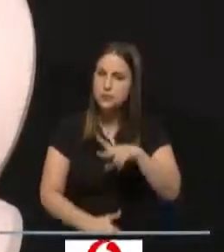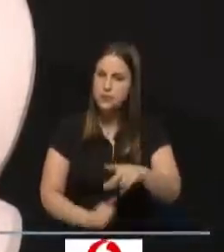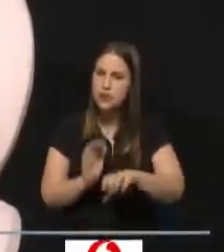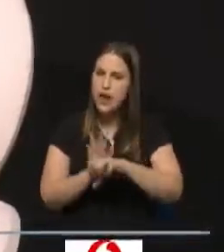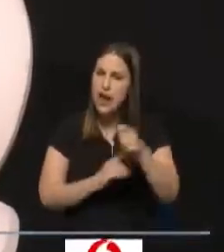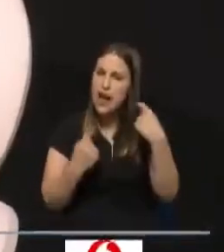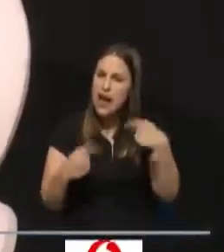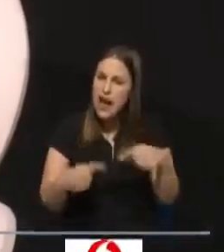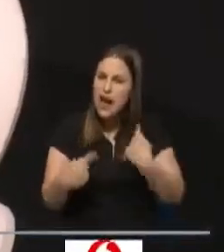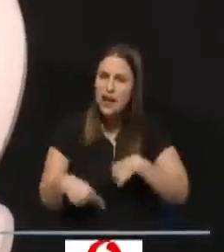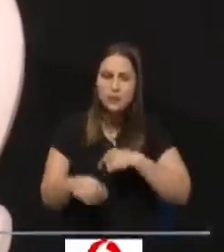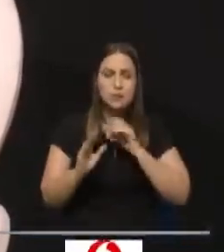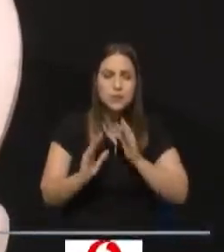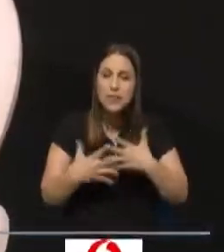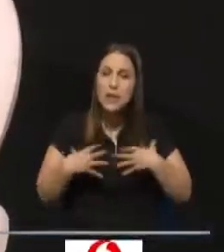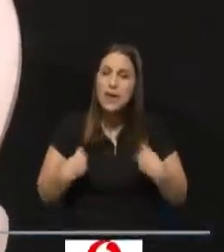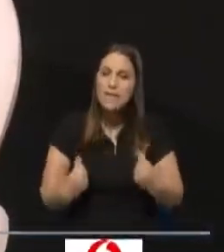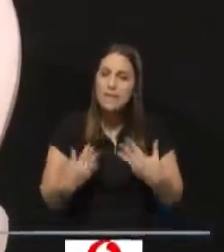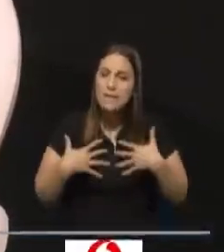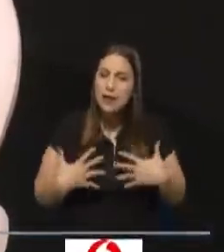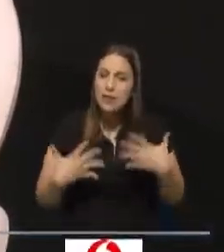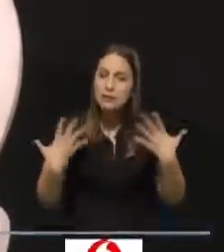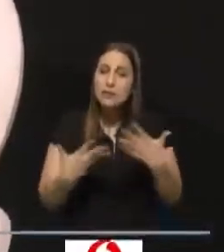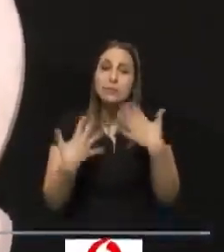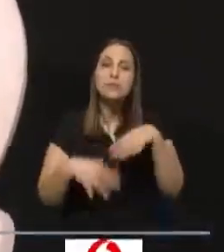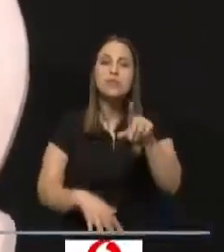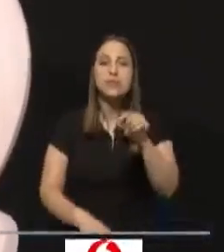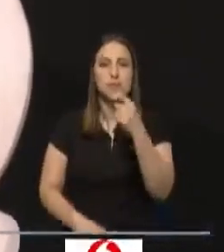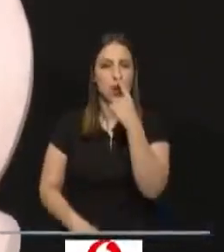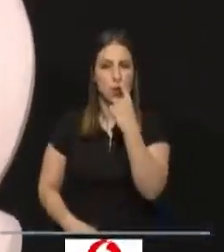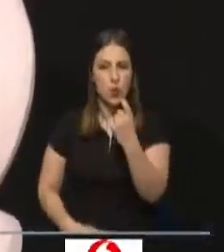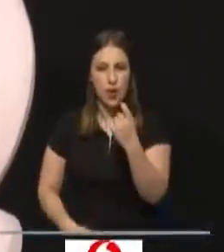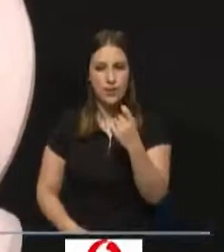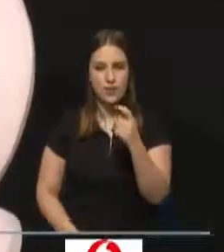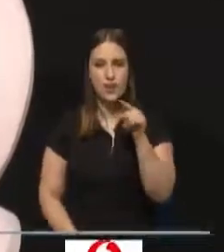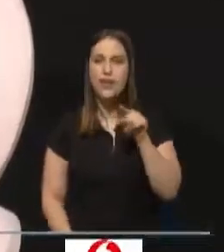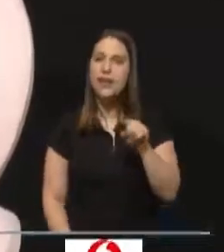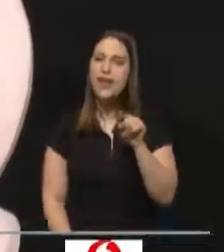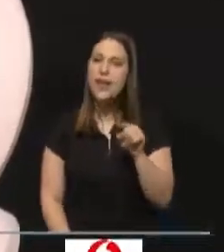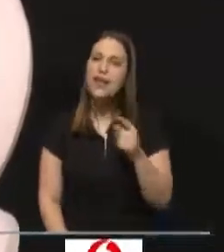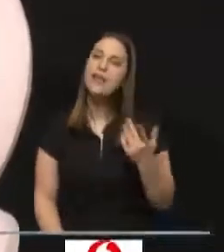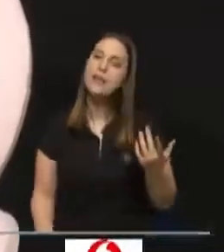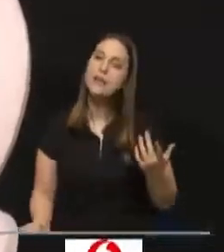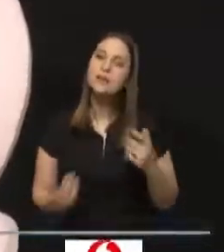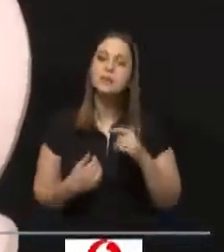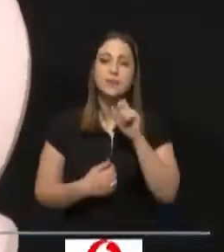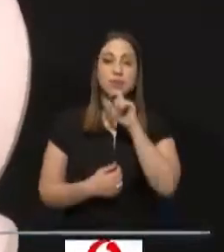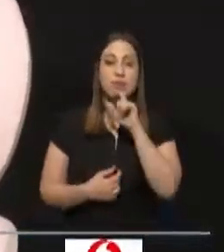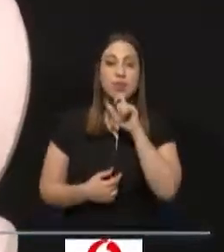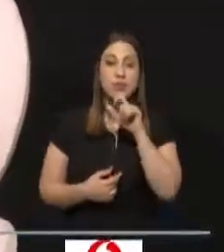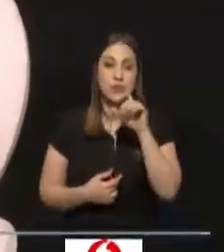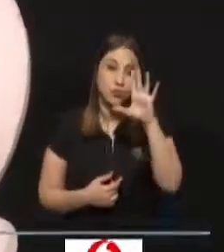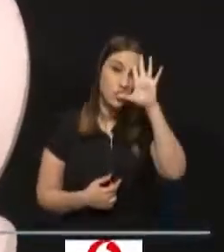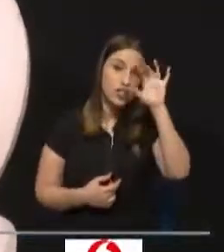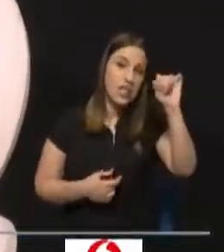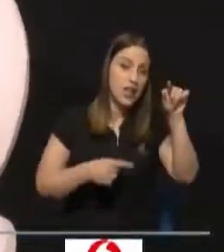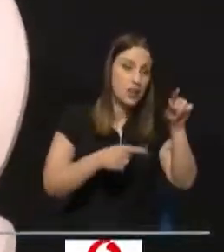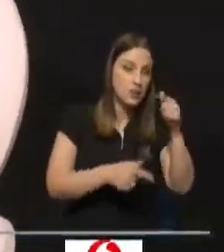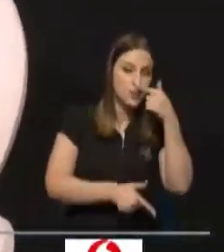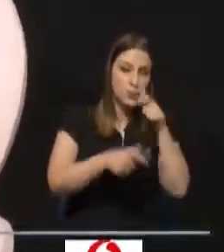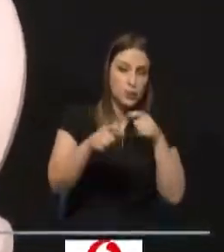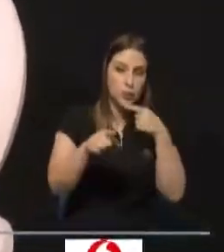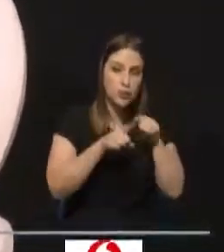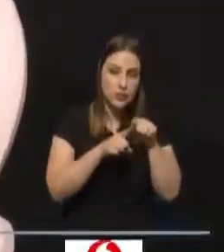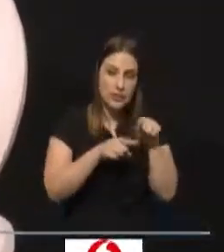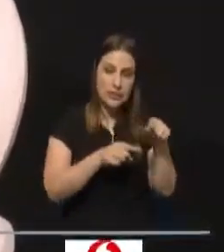of the economy. But we have ambitions, but we also have to have the courage. And many things, of course, are going to depend on the state